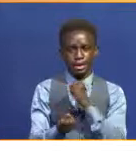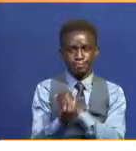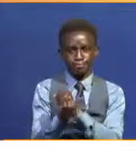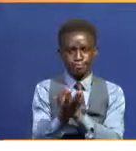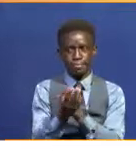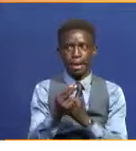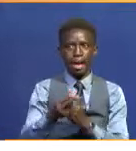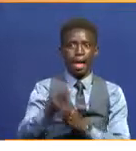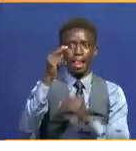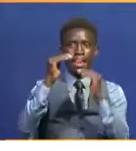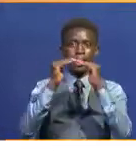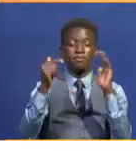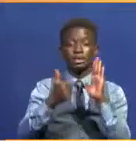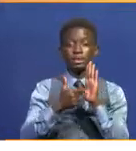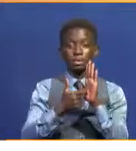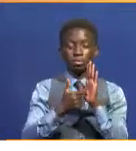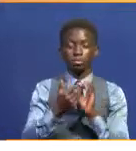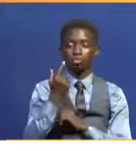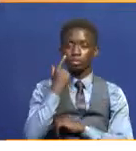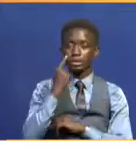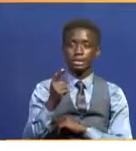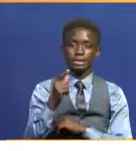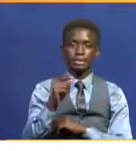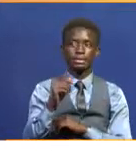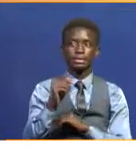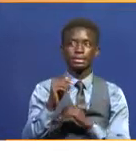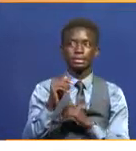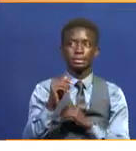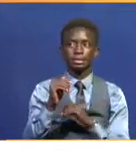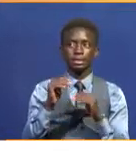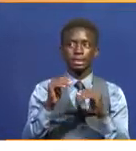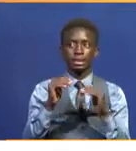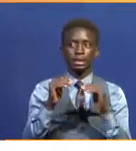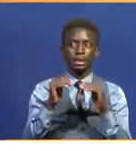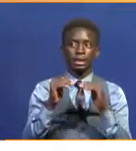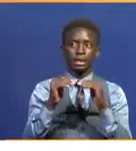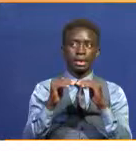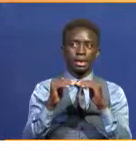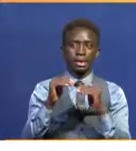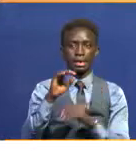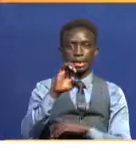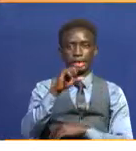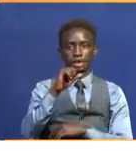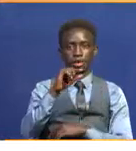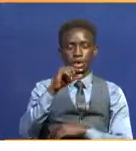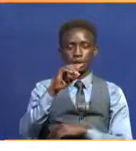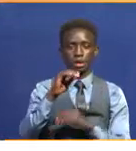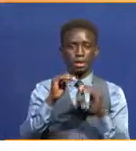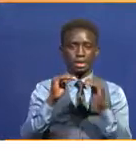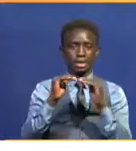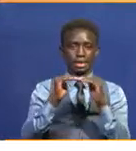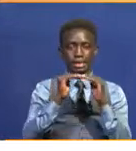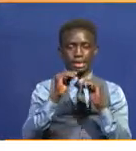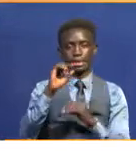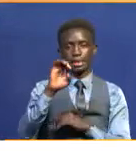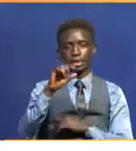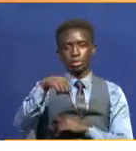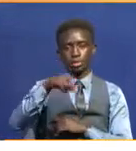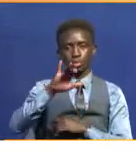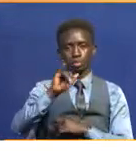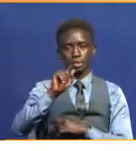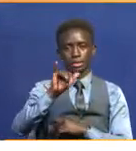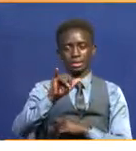so we've saw equities perform really poorly in the last 2 years. I think 2023 and 2022 combined,